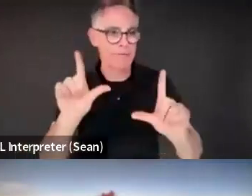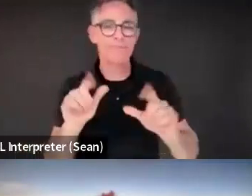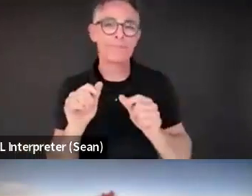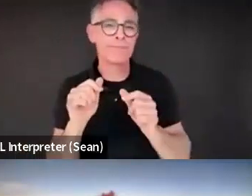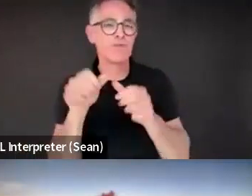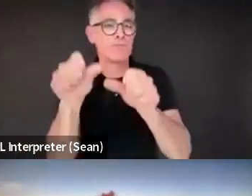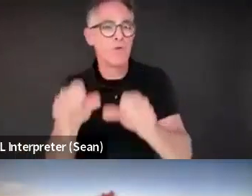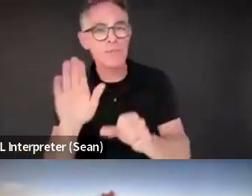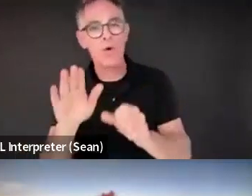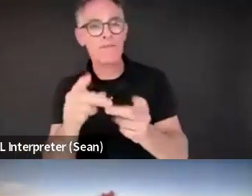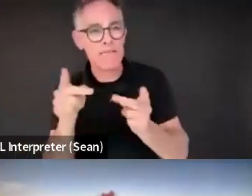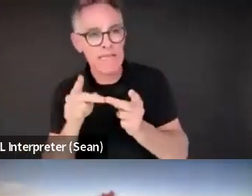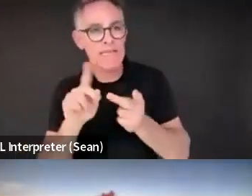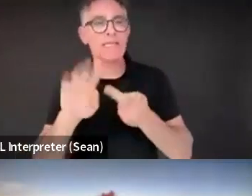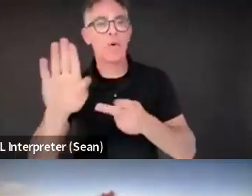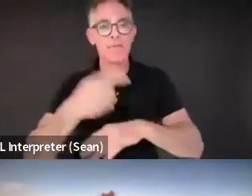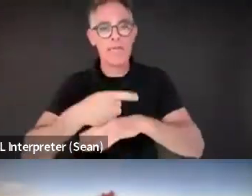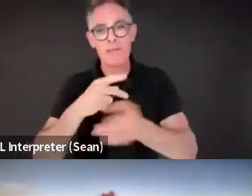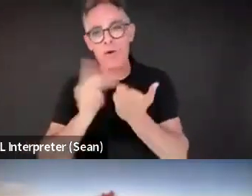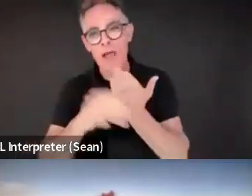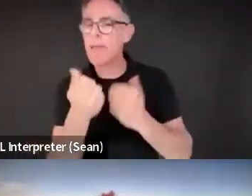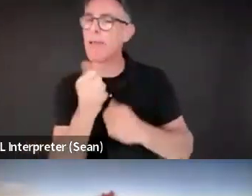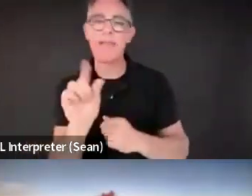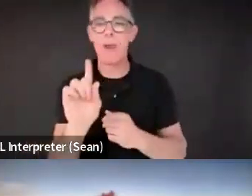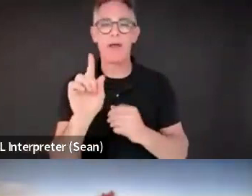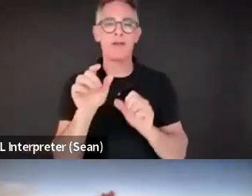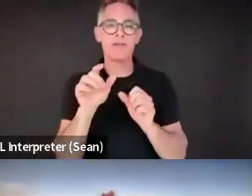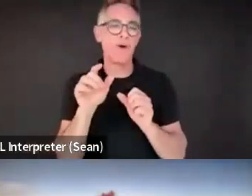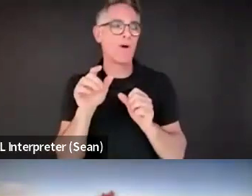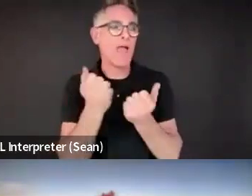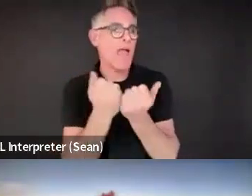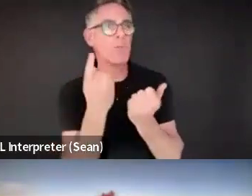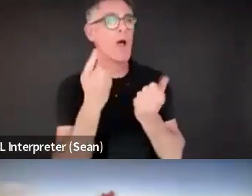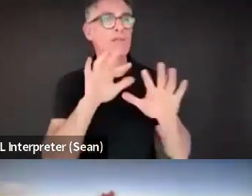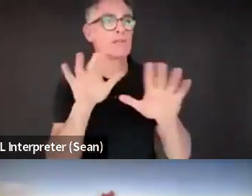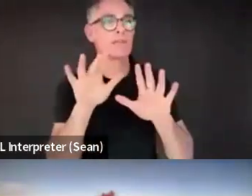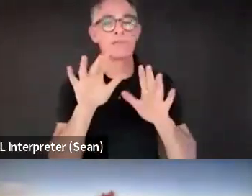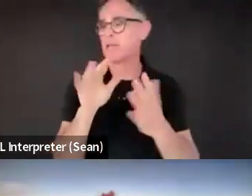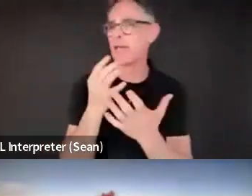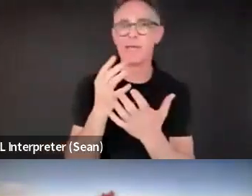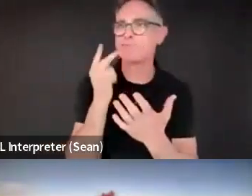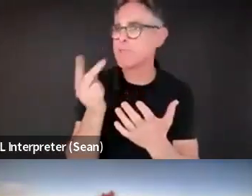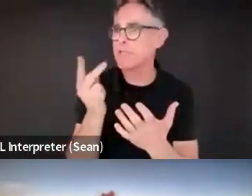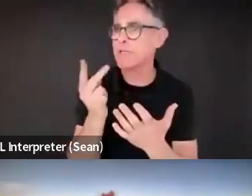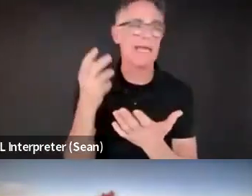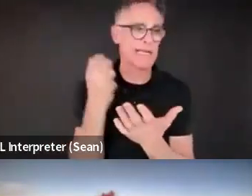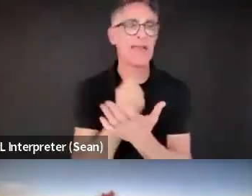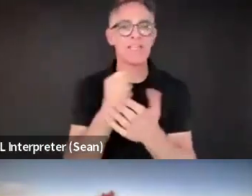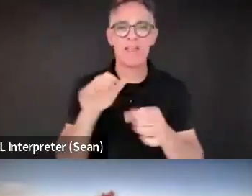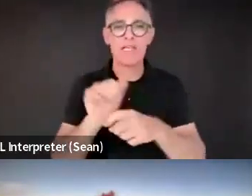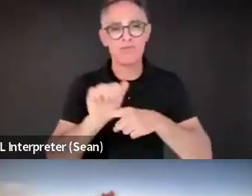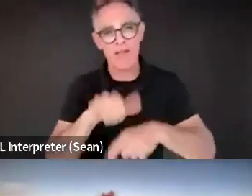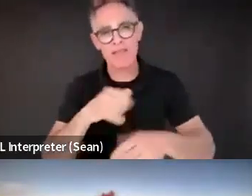facilities, in your day programs, anywhere, so that you guys we can get everybody to take advantage and fully trained on this